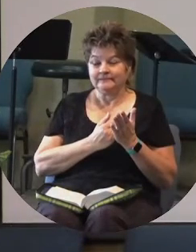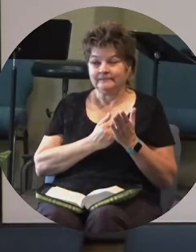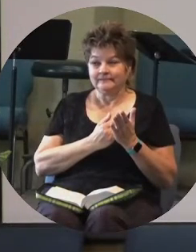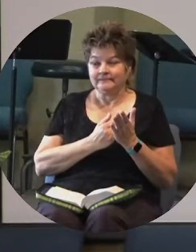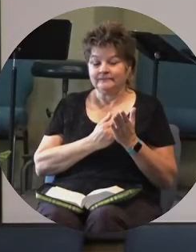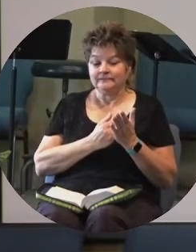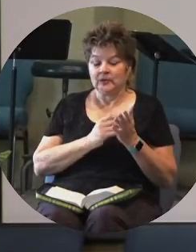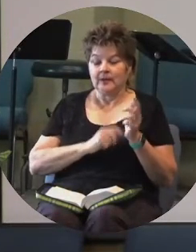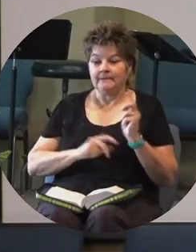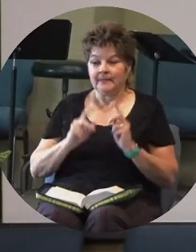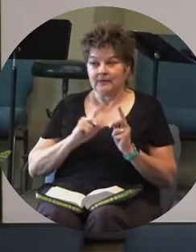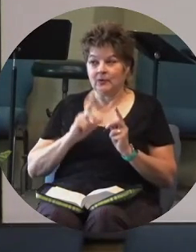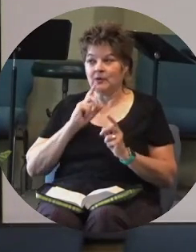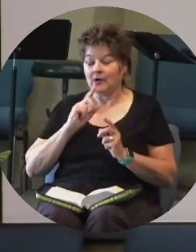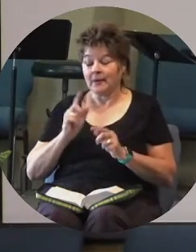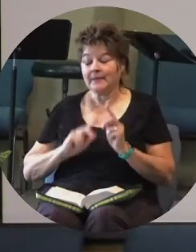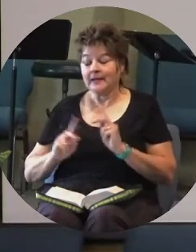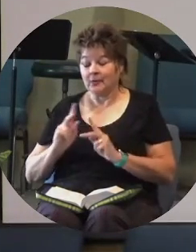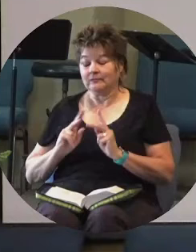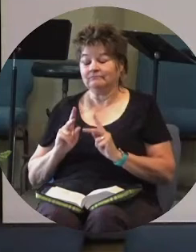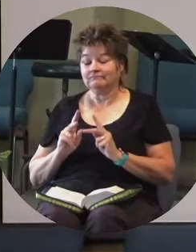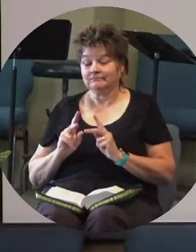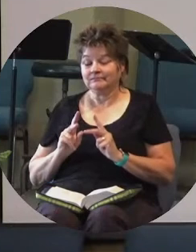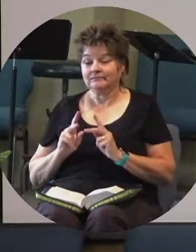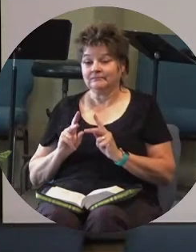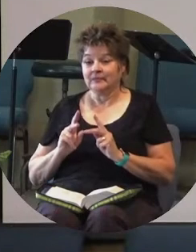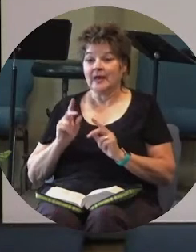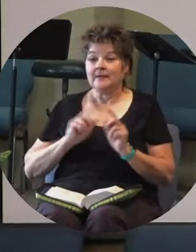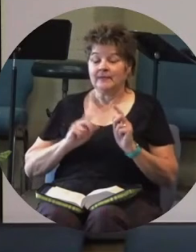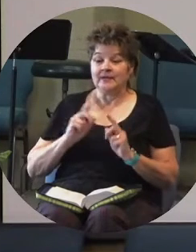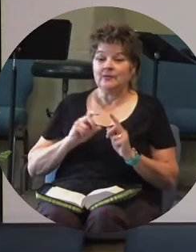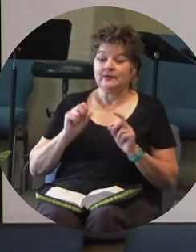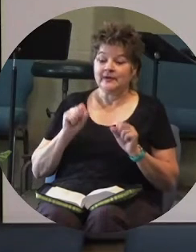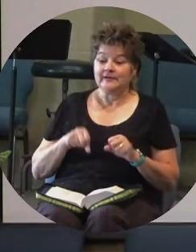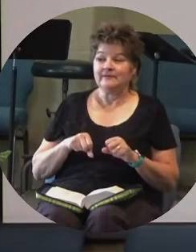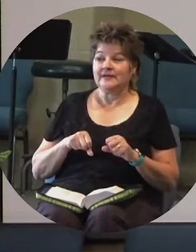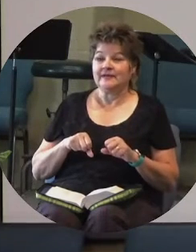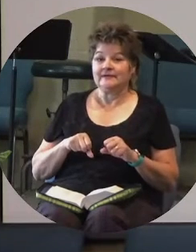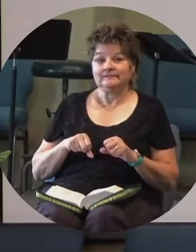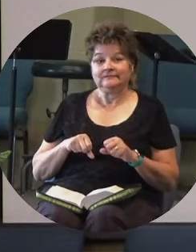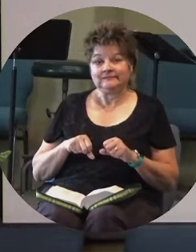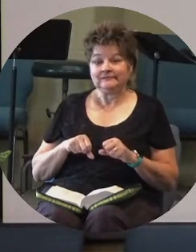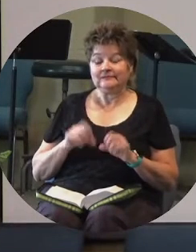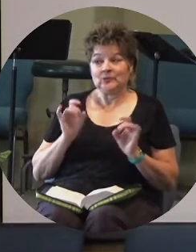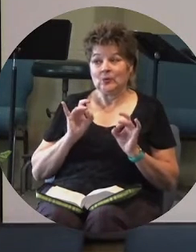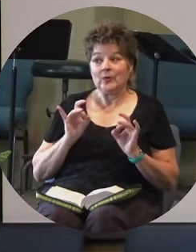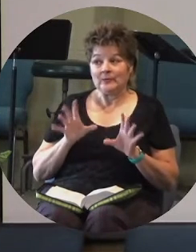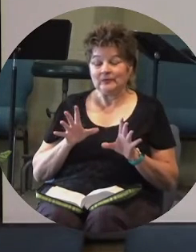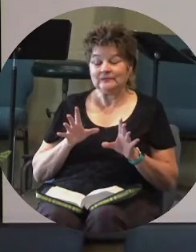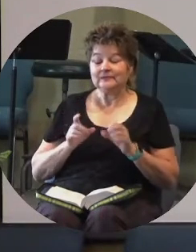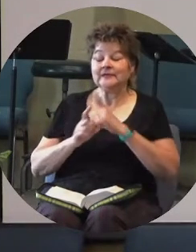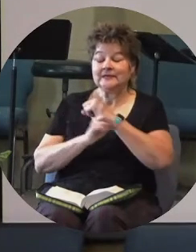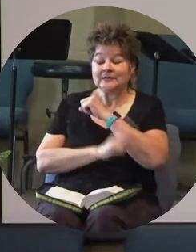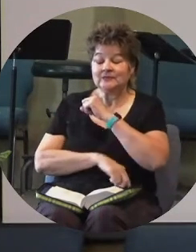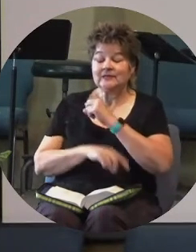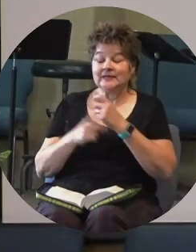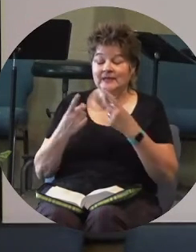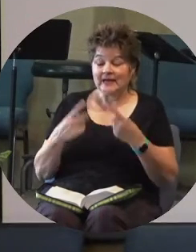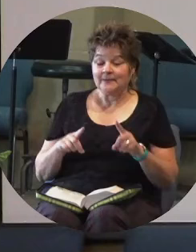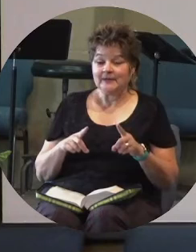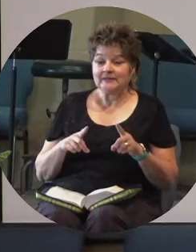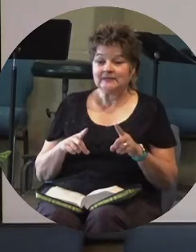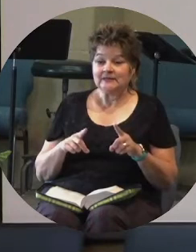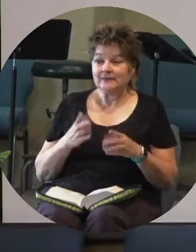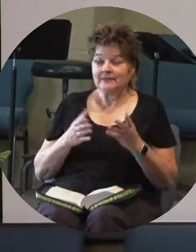The people are people. People can be ornery. That the discipline that comes, though it might